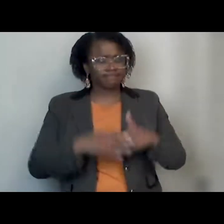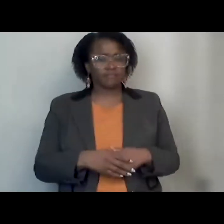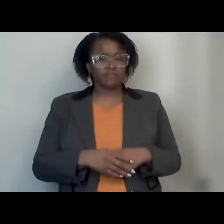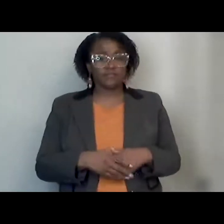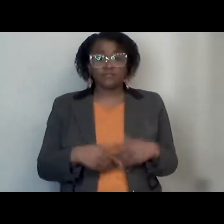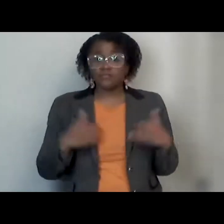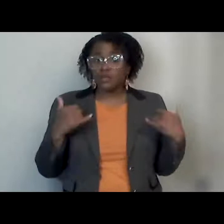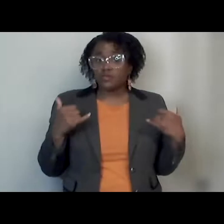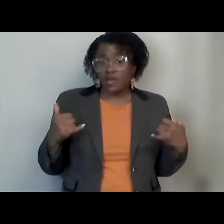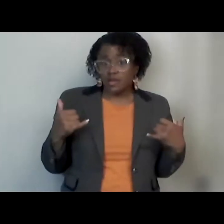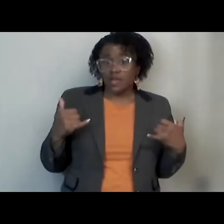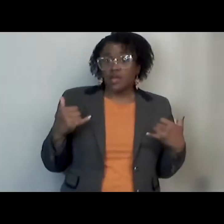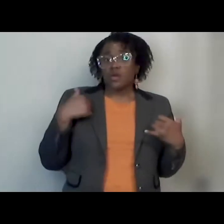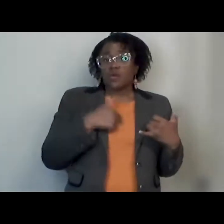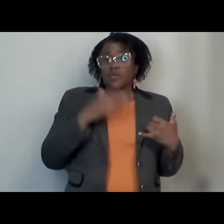the